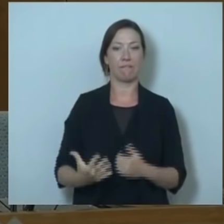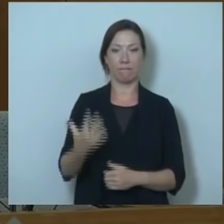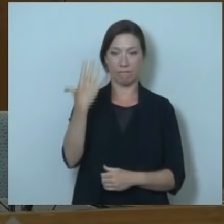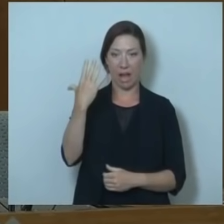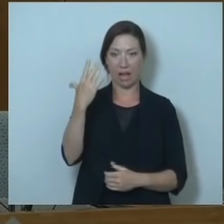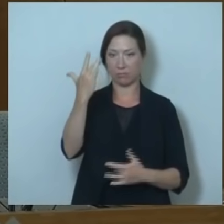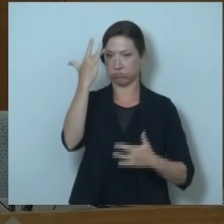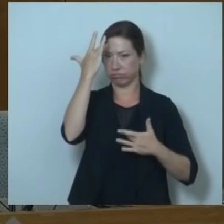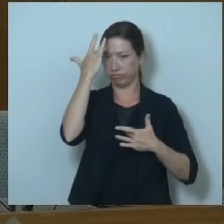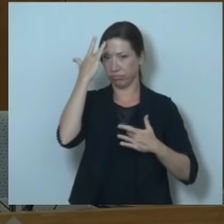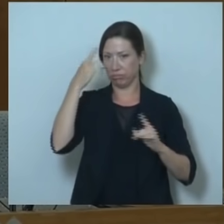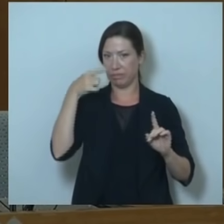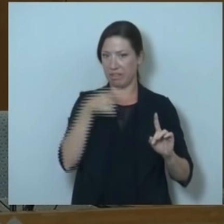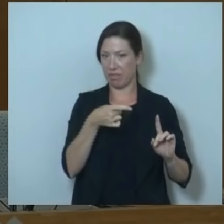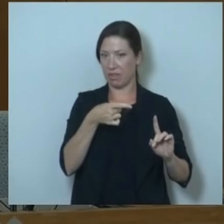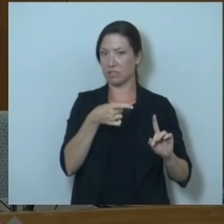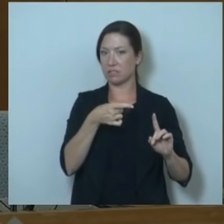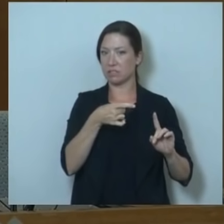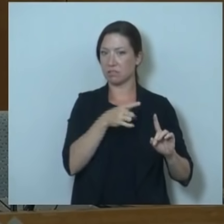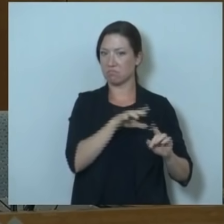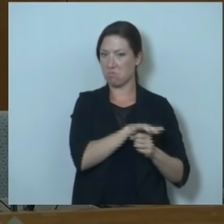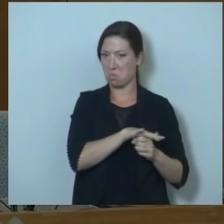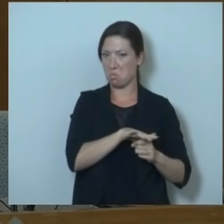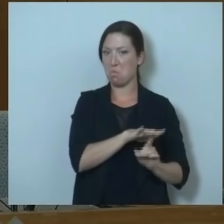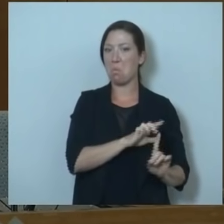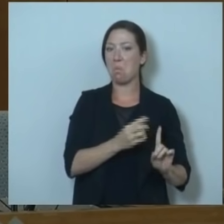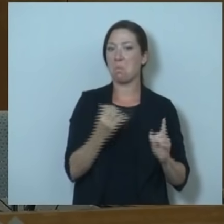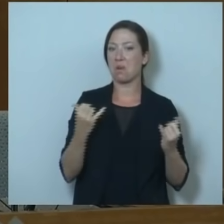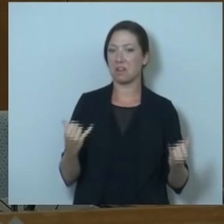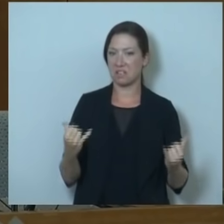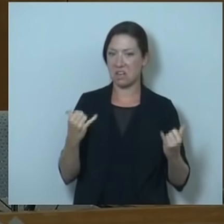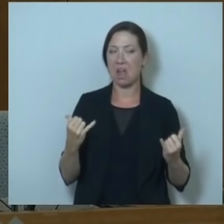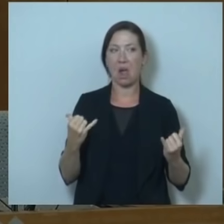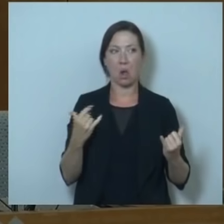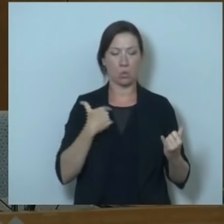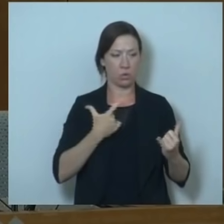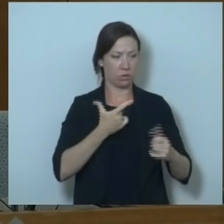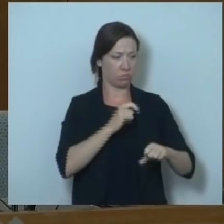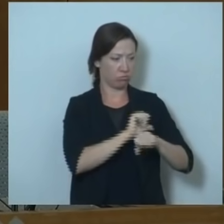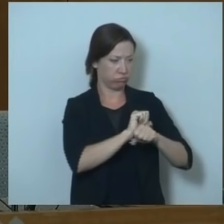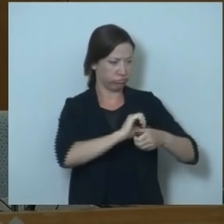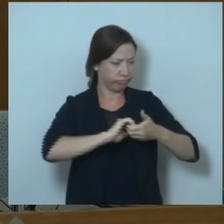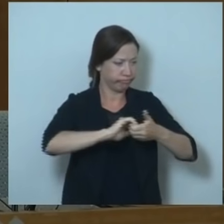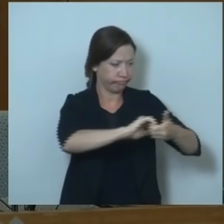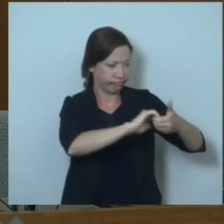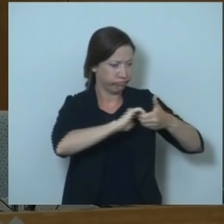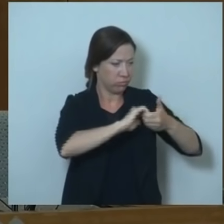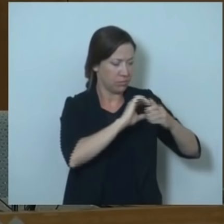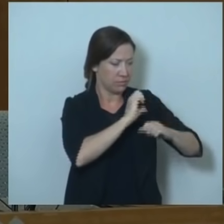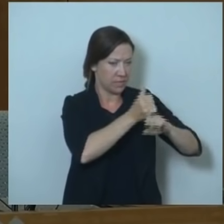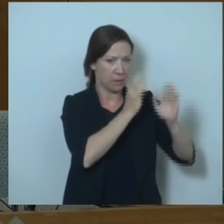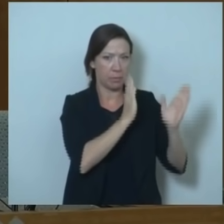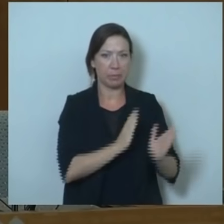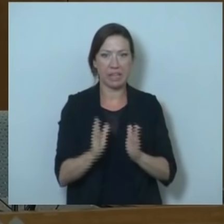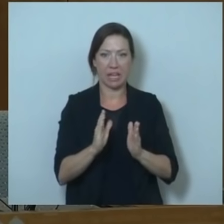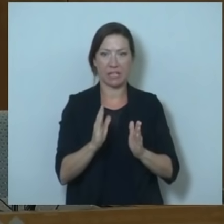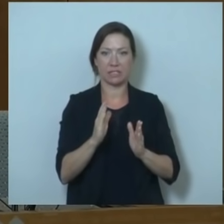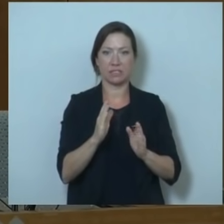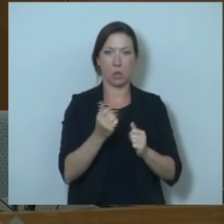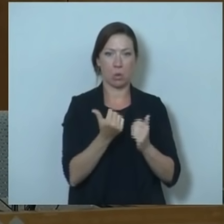working with the company to come up with the plan where a very limited number of people continued in the